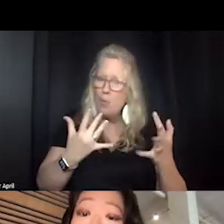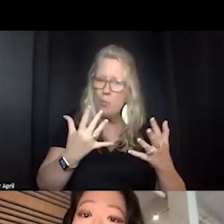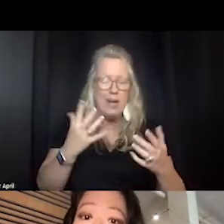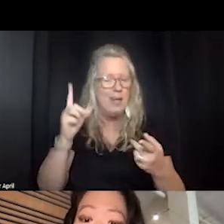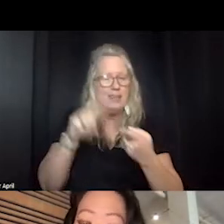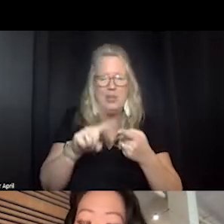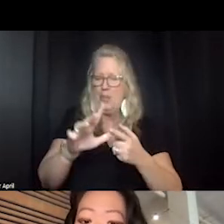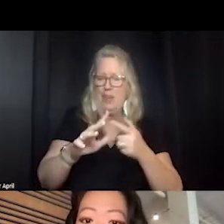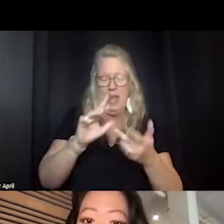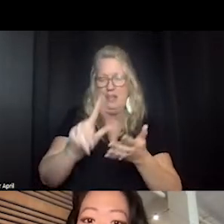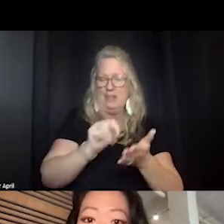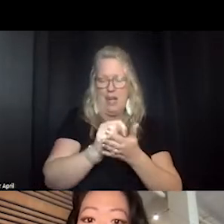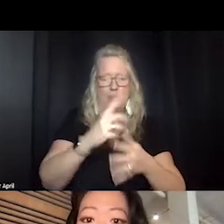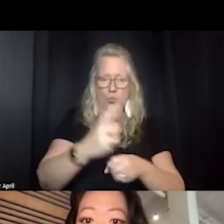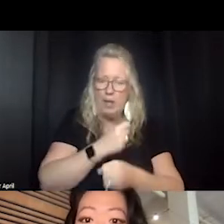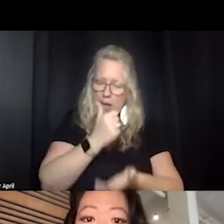help they need.